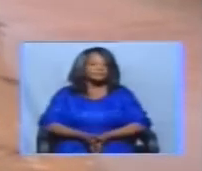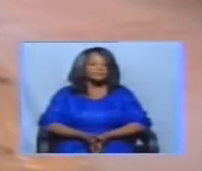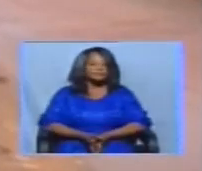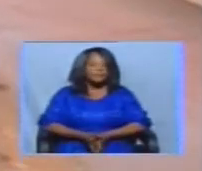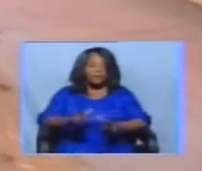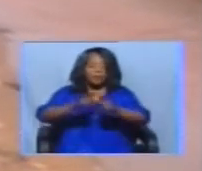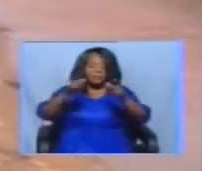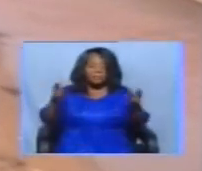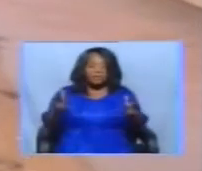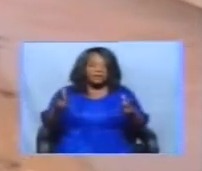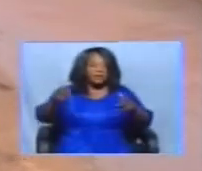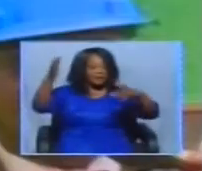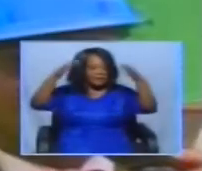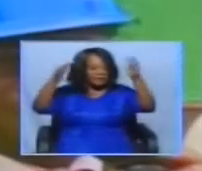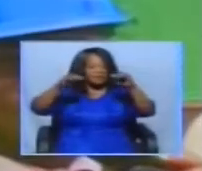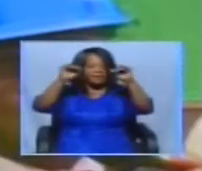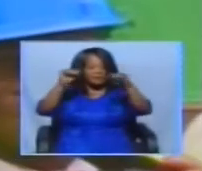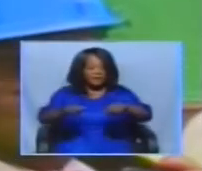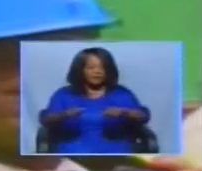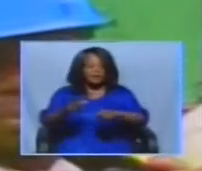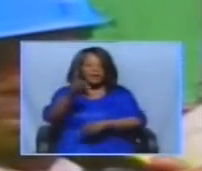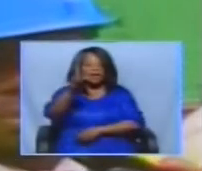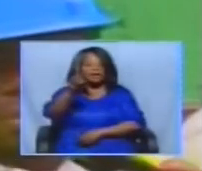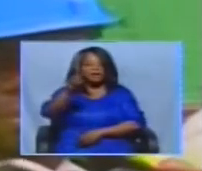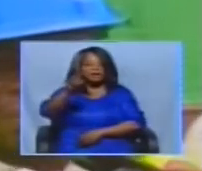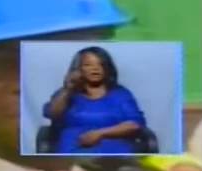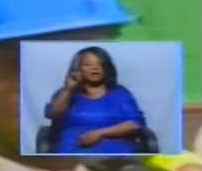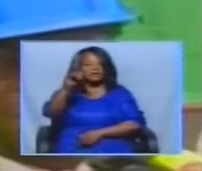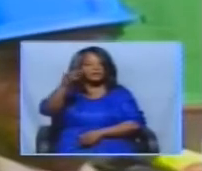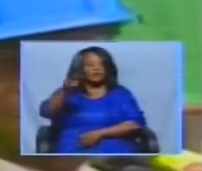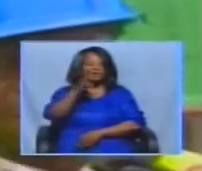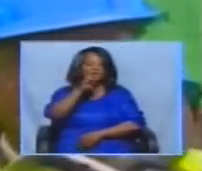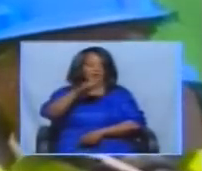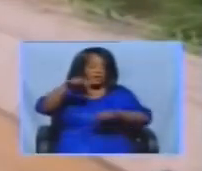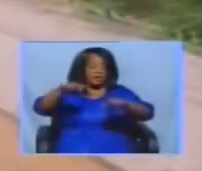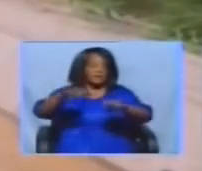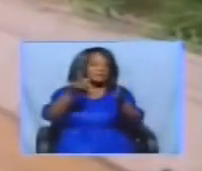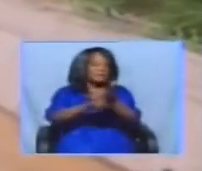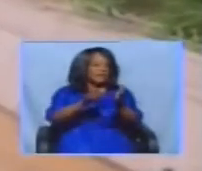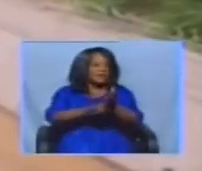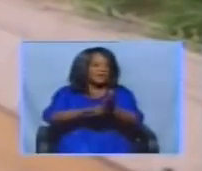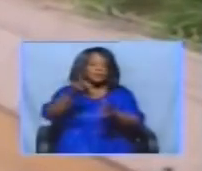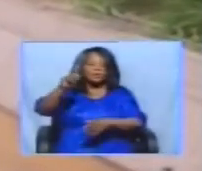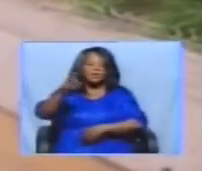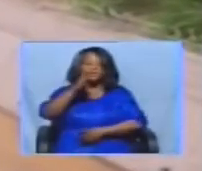Bigger drains that, you know, will be able to drain water from Lusaka and so on all the way to wherever the water will end